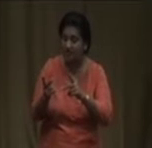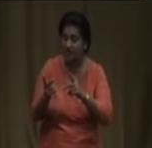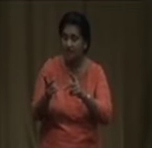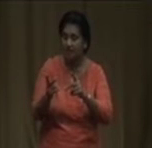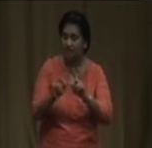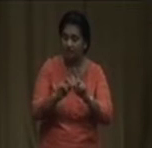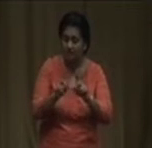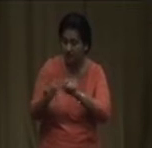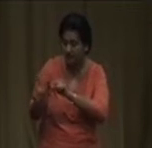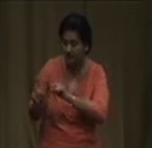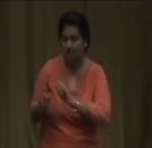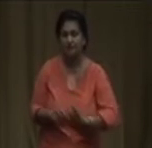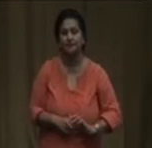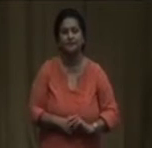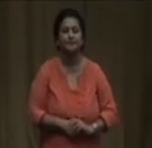opportunities.